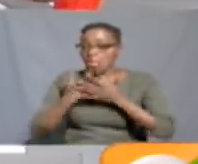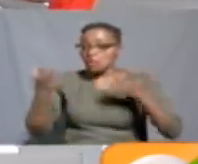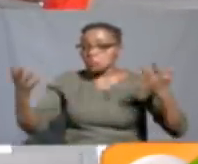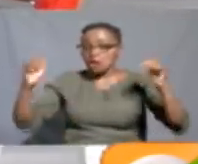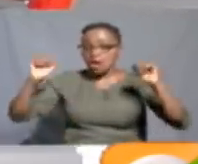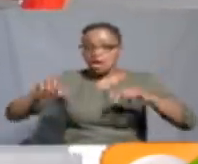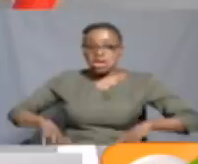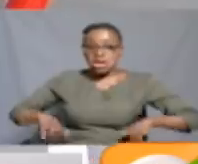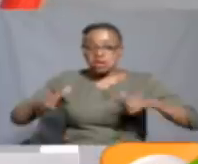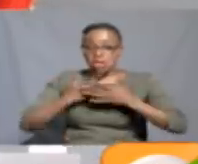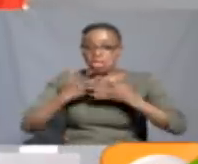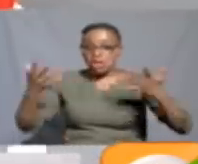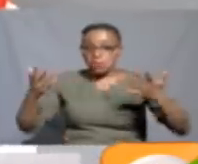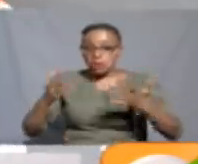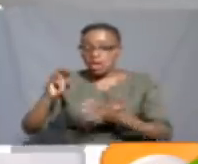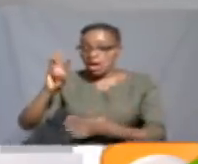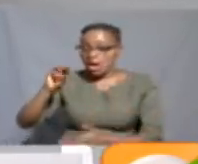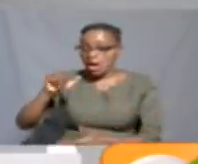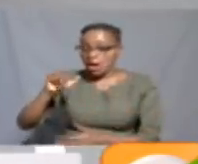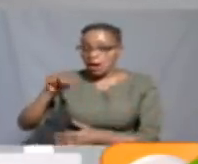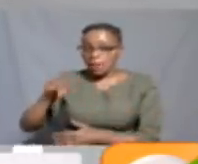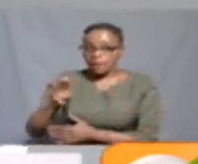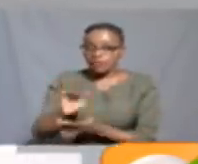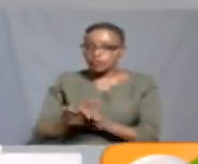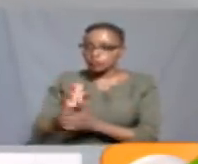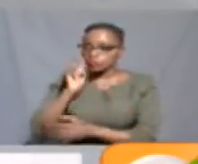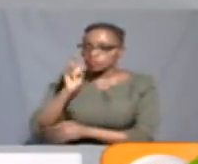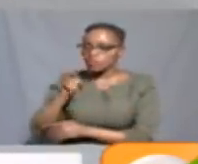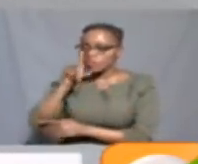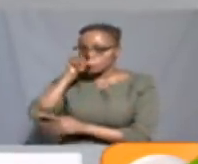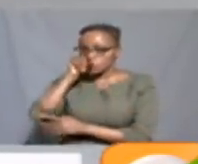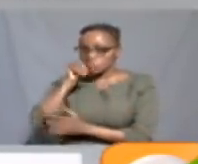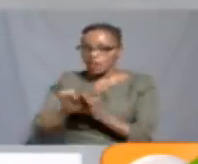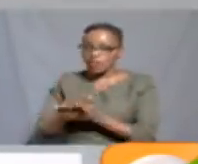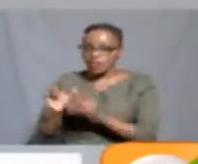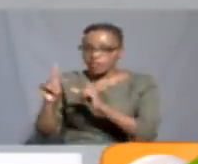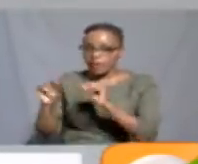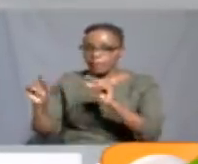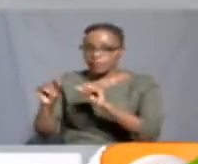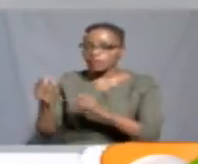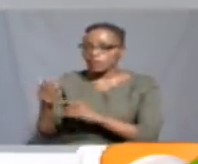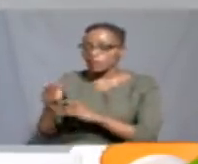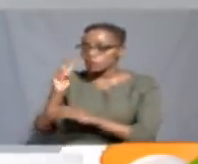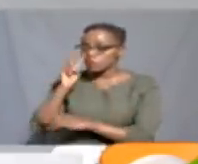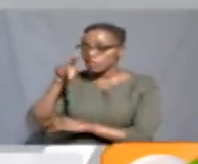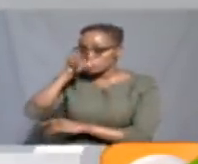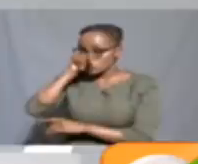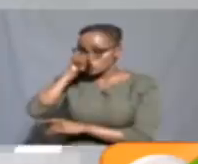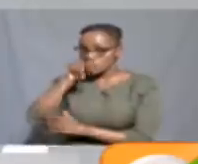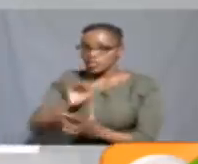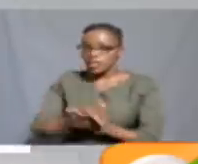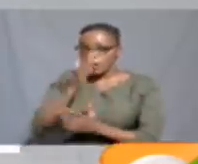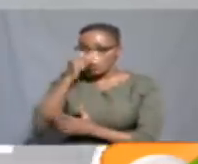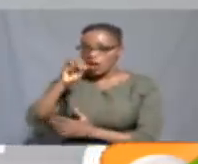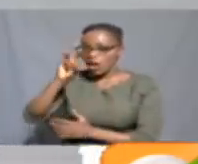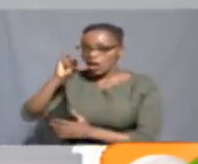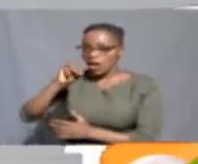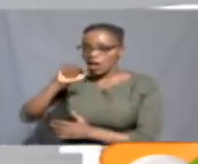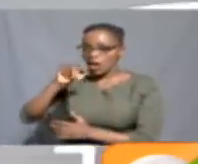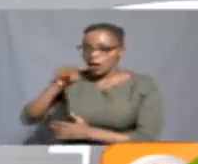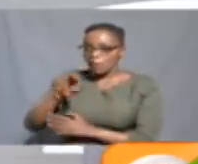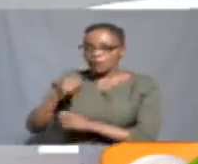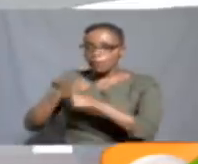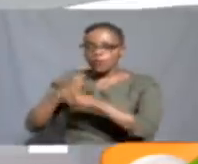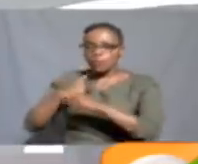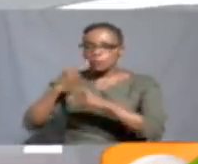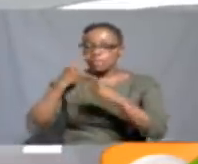You could have lived anywhere, Manu. Yeah, absolutely. Let's take a look at some tweets. Monica, is that okay? Yeah. took a look at some tweets because Manu is almost making me